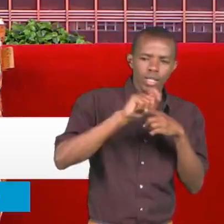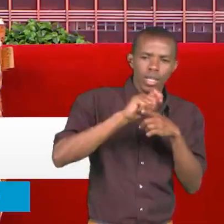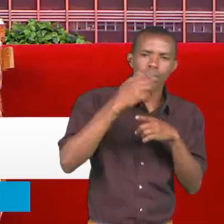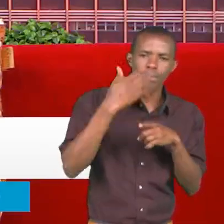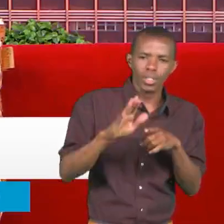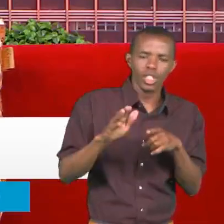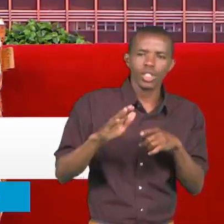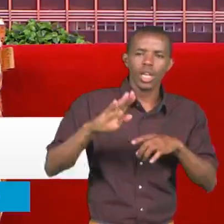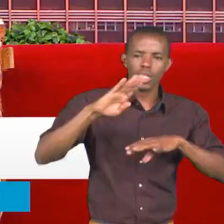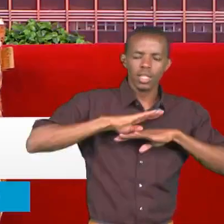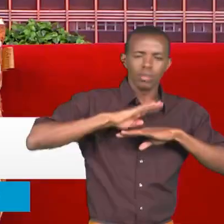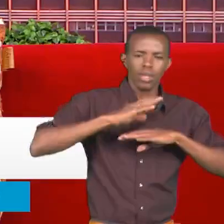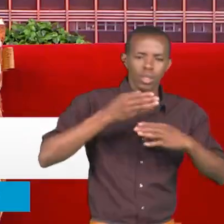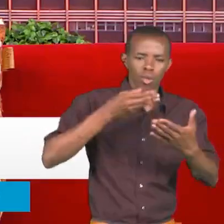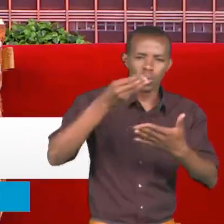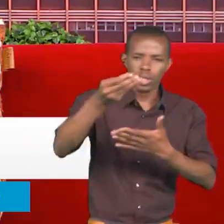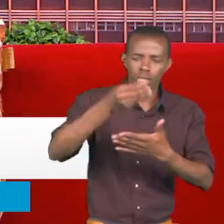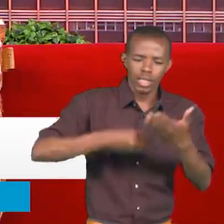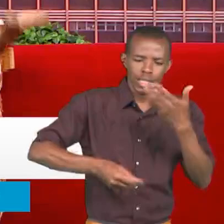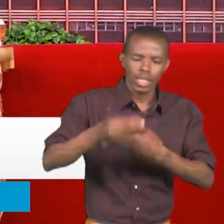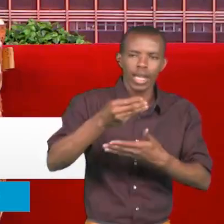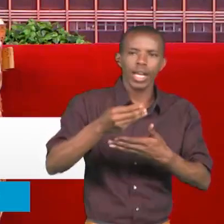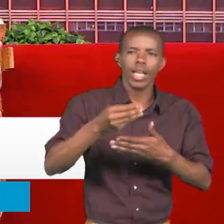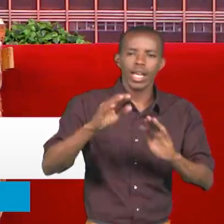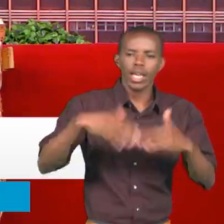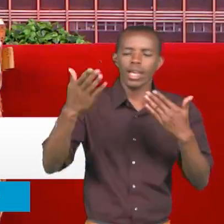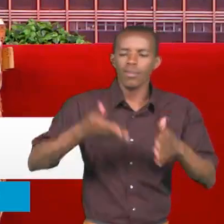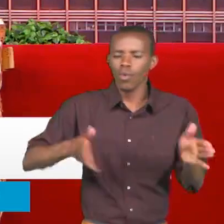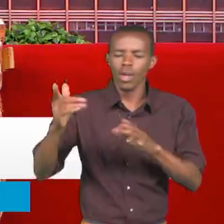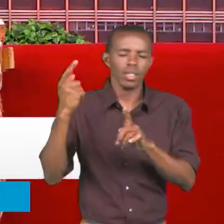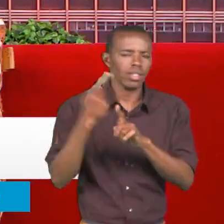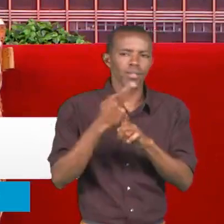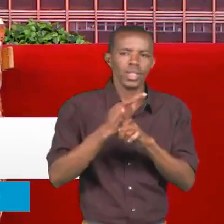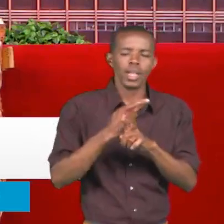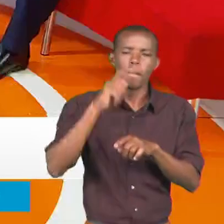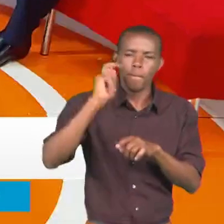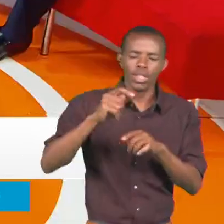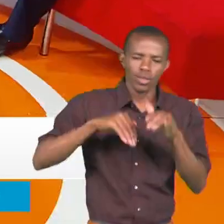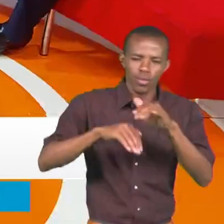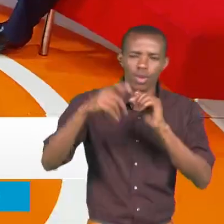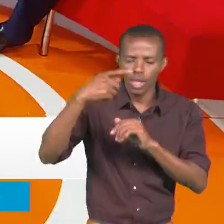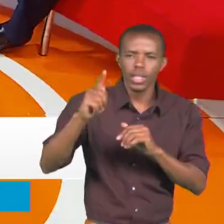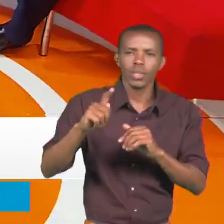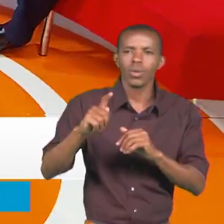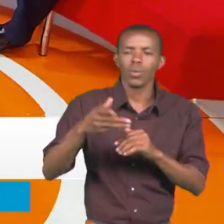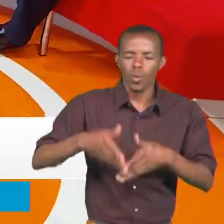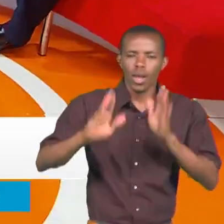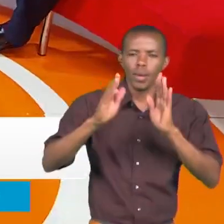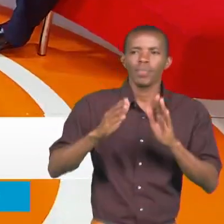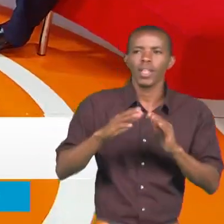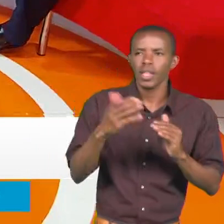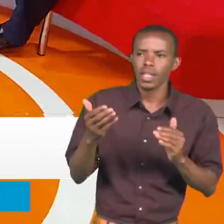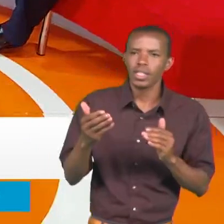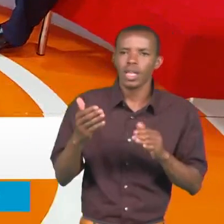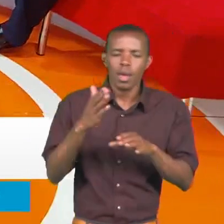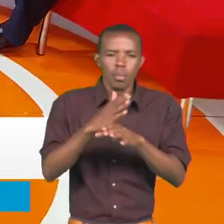they have been certified to give it out, and therefore they can't give it out any other way. Must give it out in the correct way. Thank you very much, gentlemen, for coming. You had something just quick